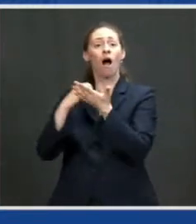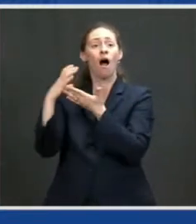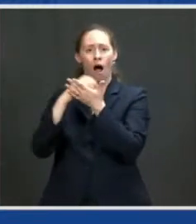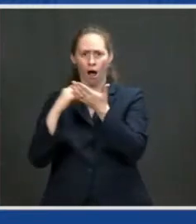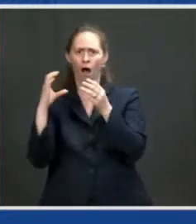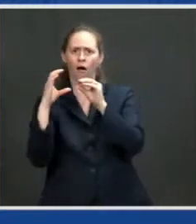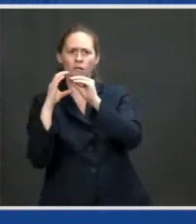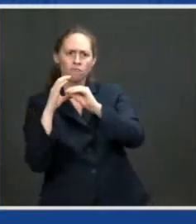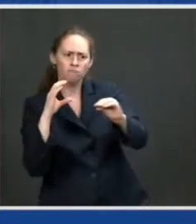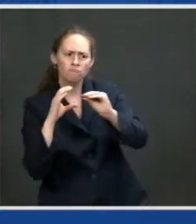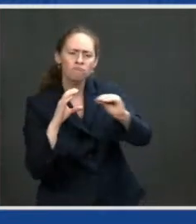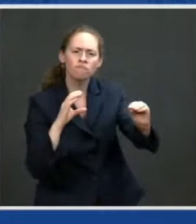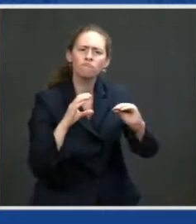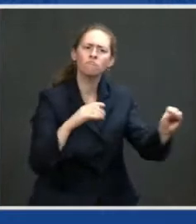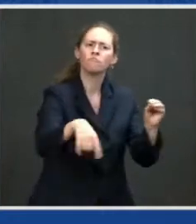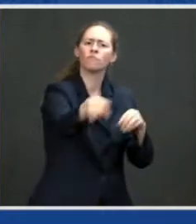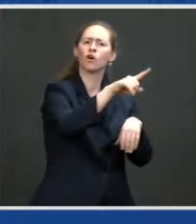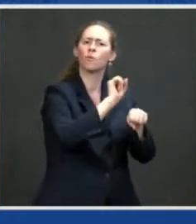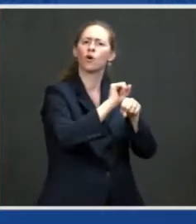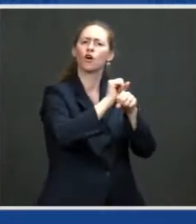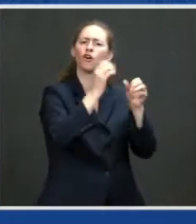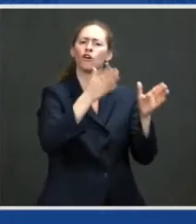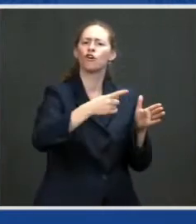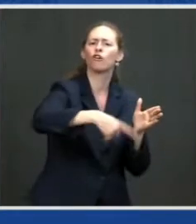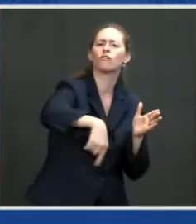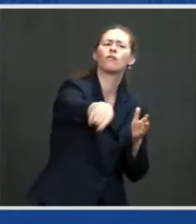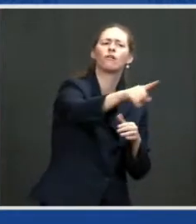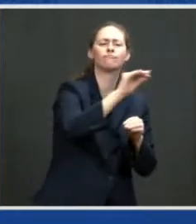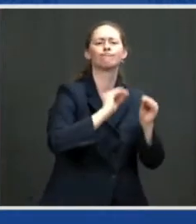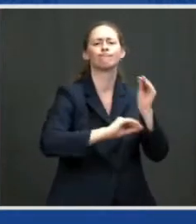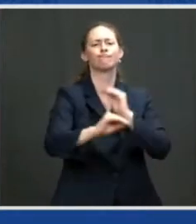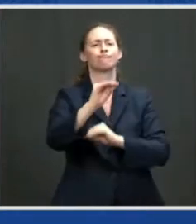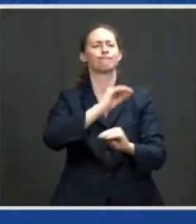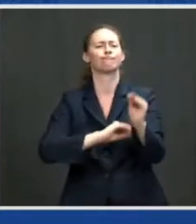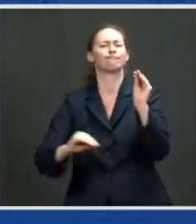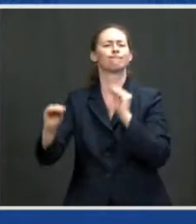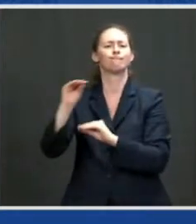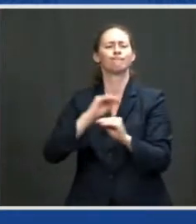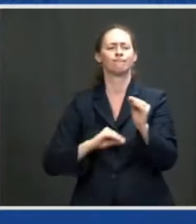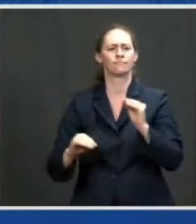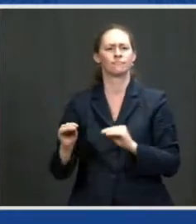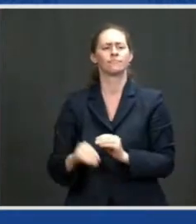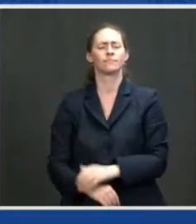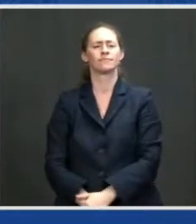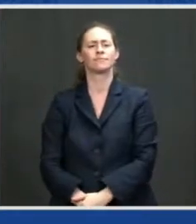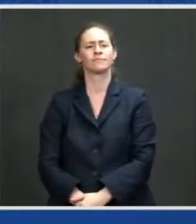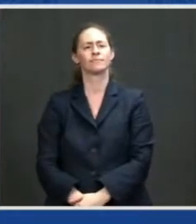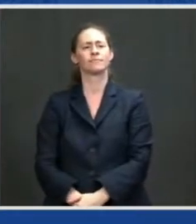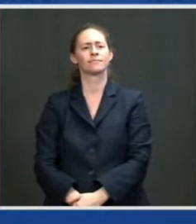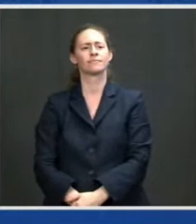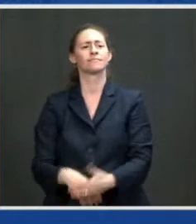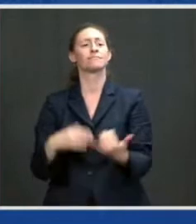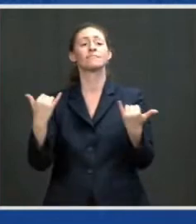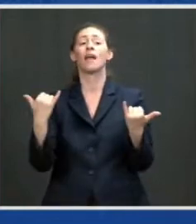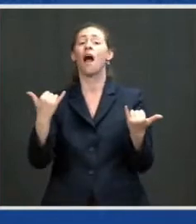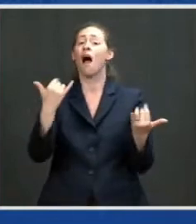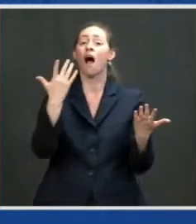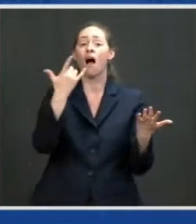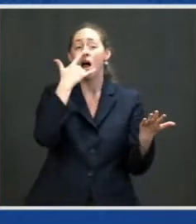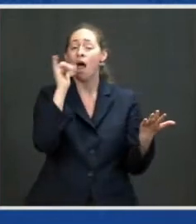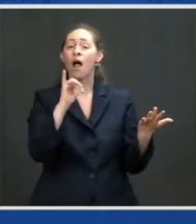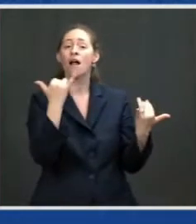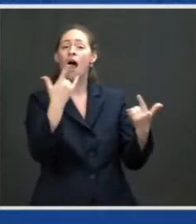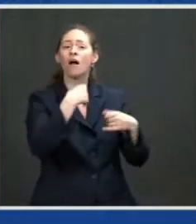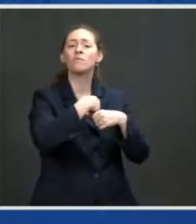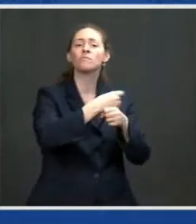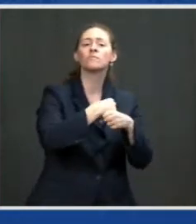grown 4 times faster than pay has grown. The basic bargain in this country has been broken.